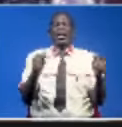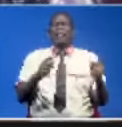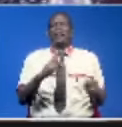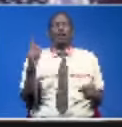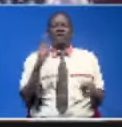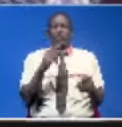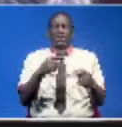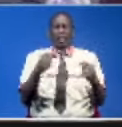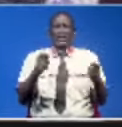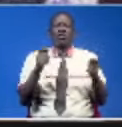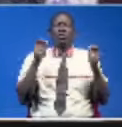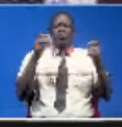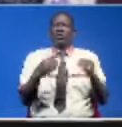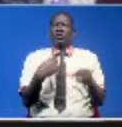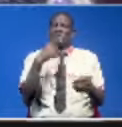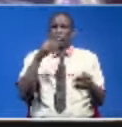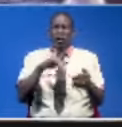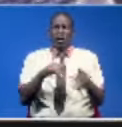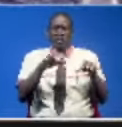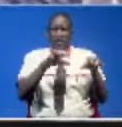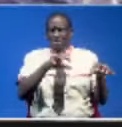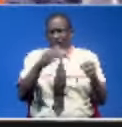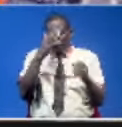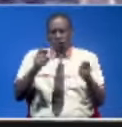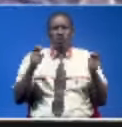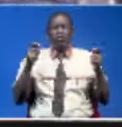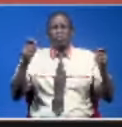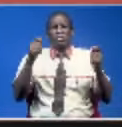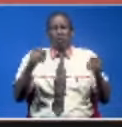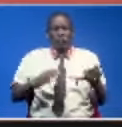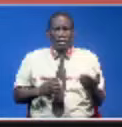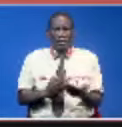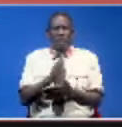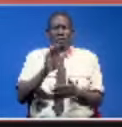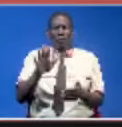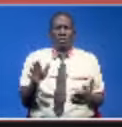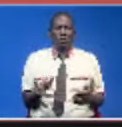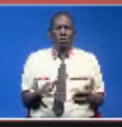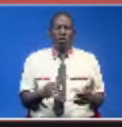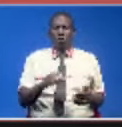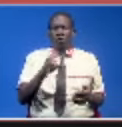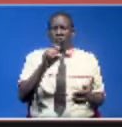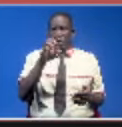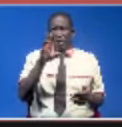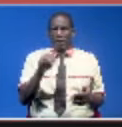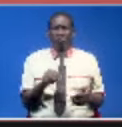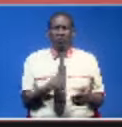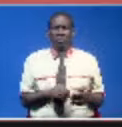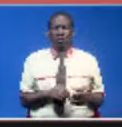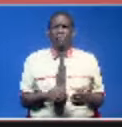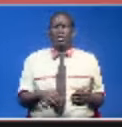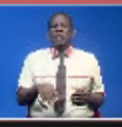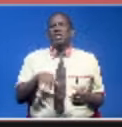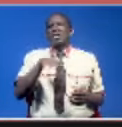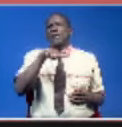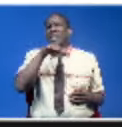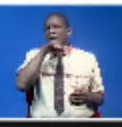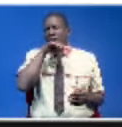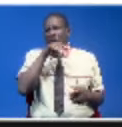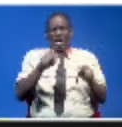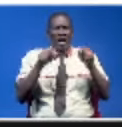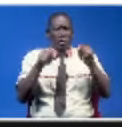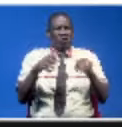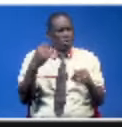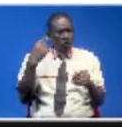whom he insists suffered just for demonstrating for their rights. ODM. Odinga, who is accused of riding